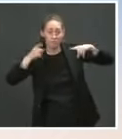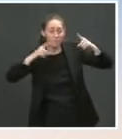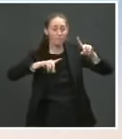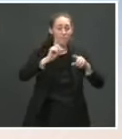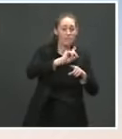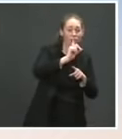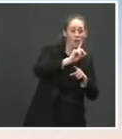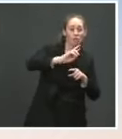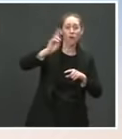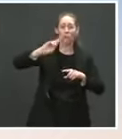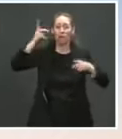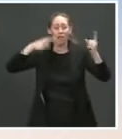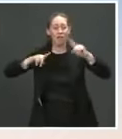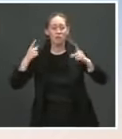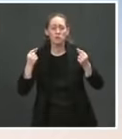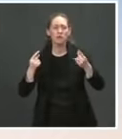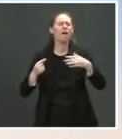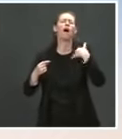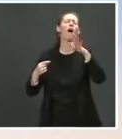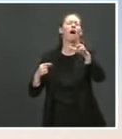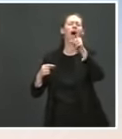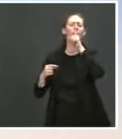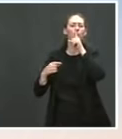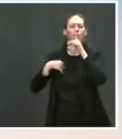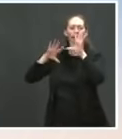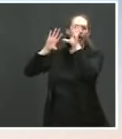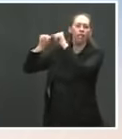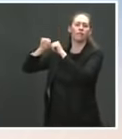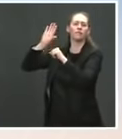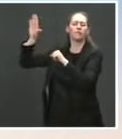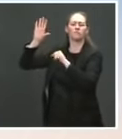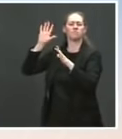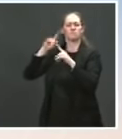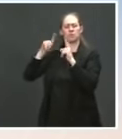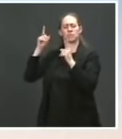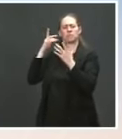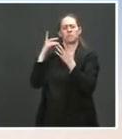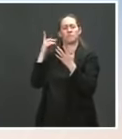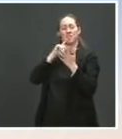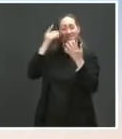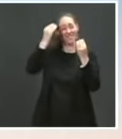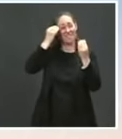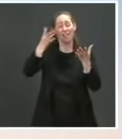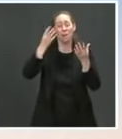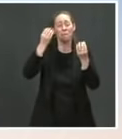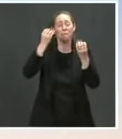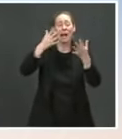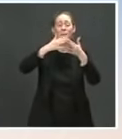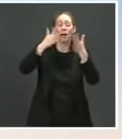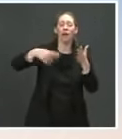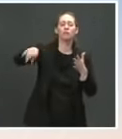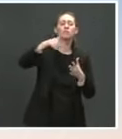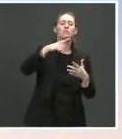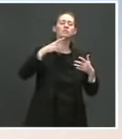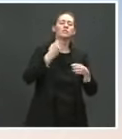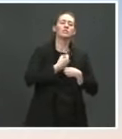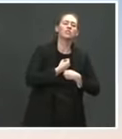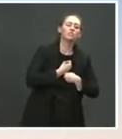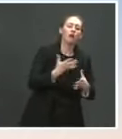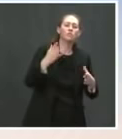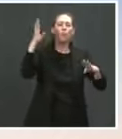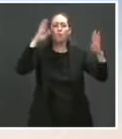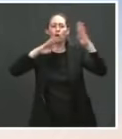the discussions are about a bipartisan agreement. I think what Americans who are exhausted, who have suffered, who are worried about their kids and their family members